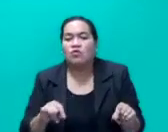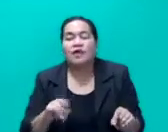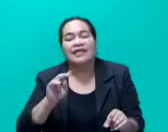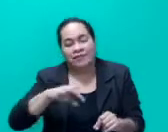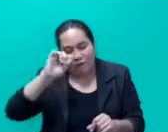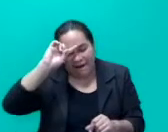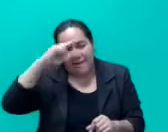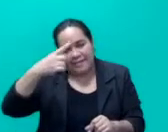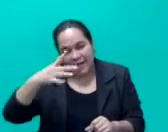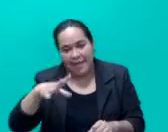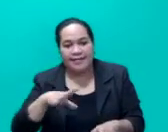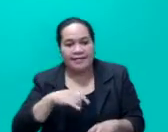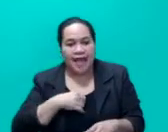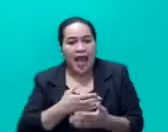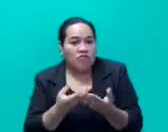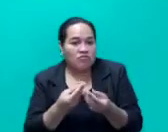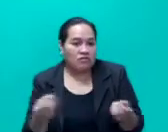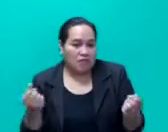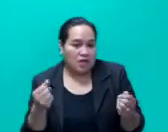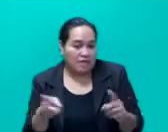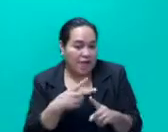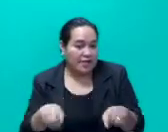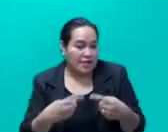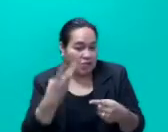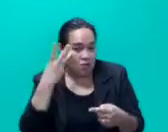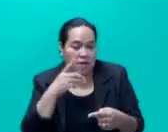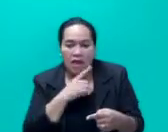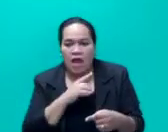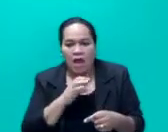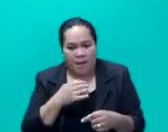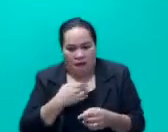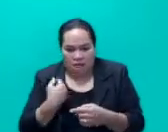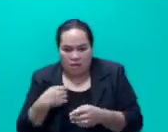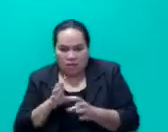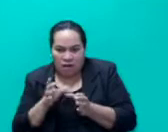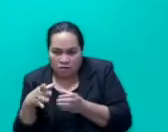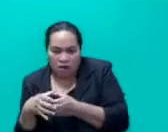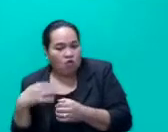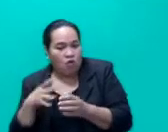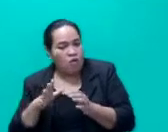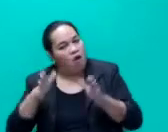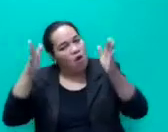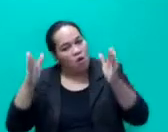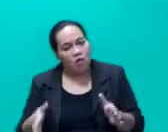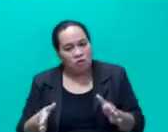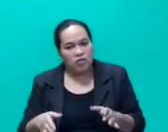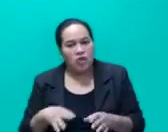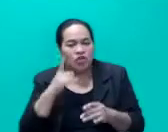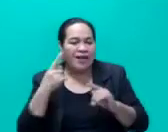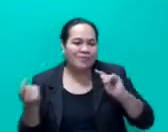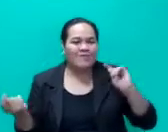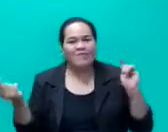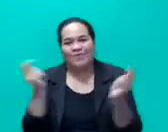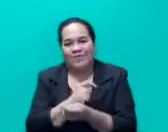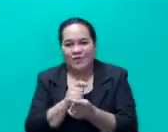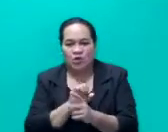that addressing violence against women and girls requires a holistic approach. When seeking to transform social norms, it is necessary